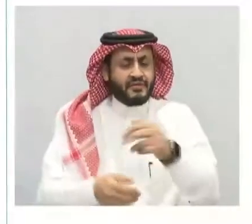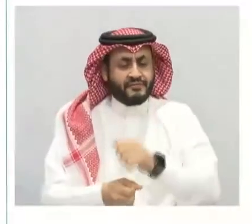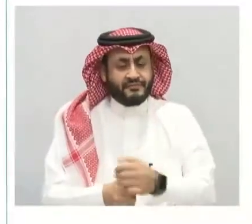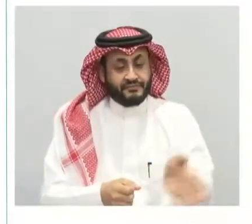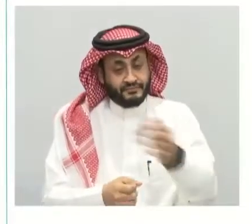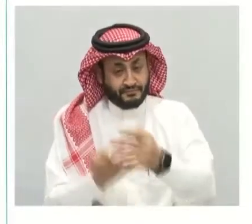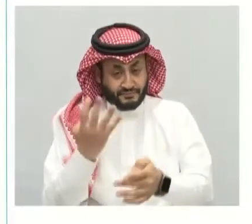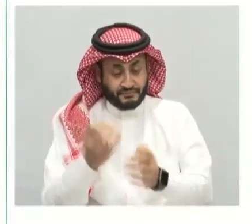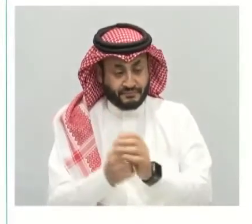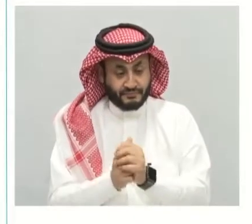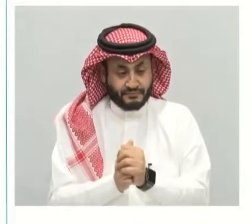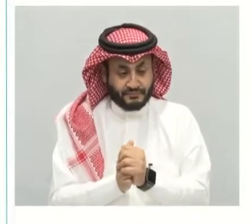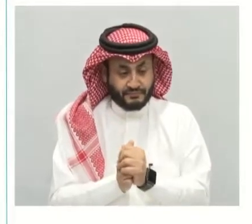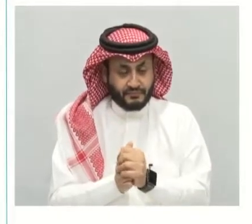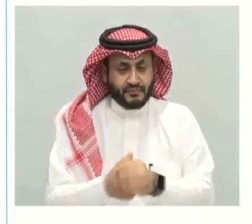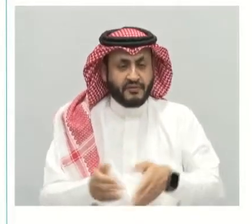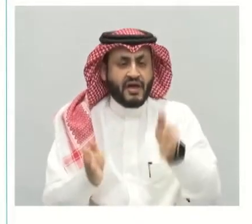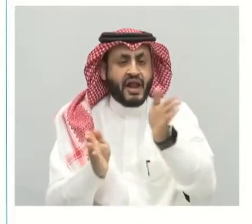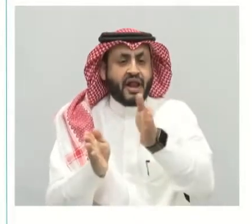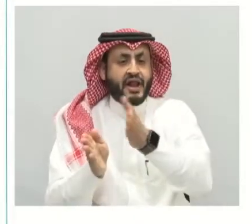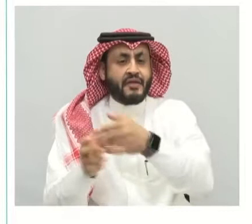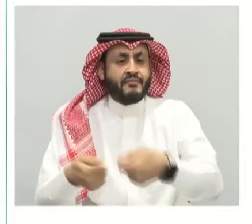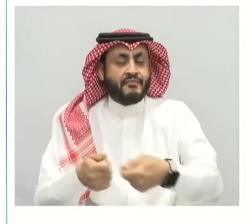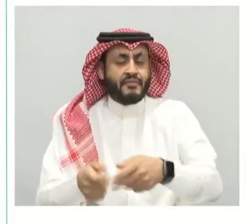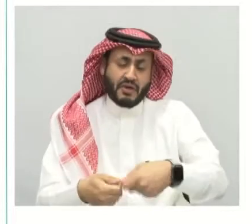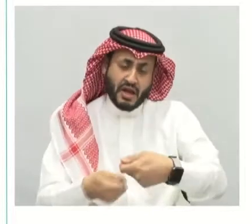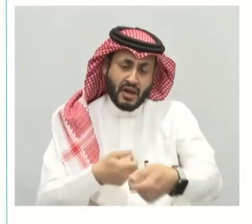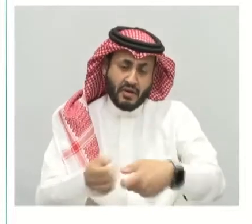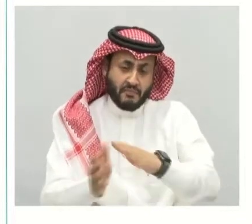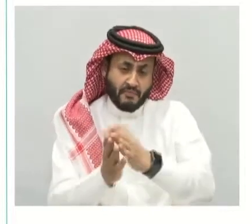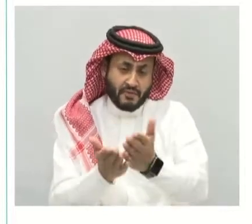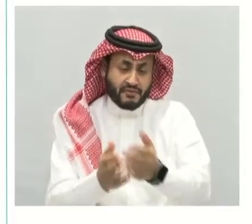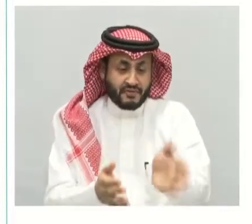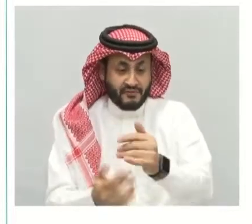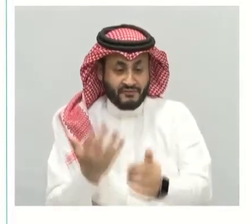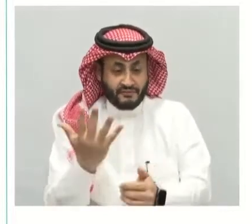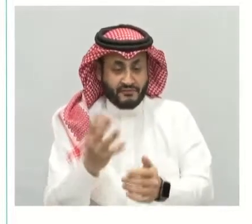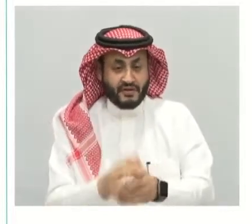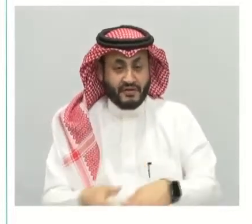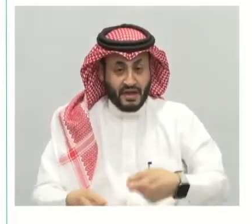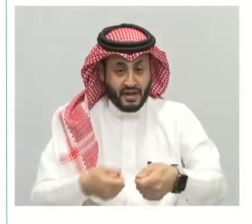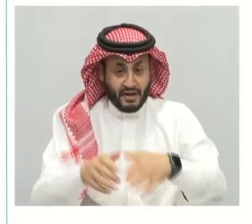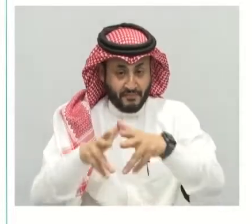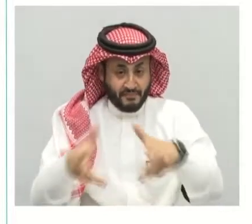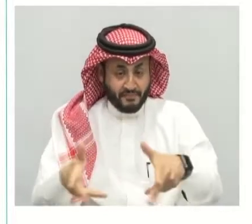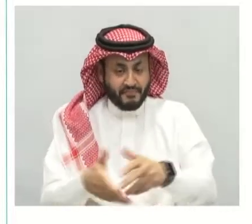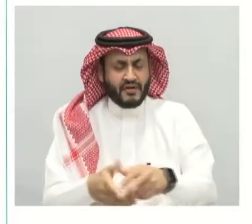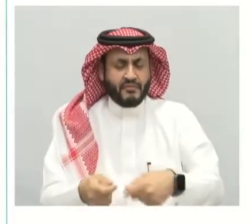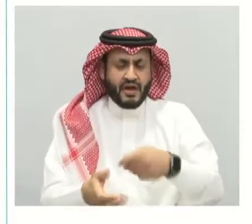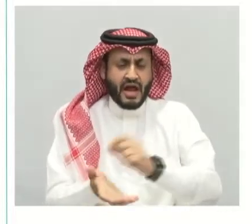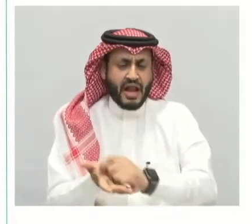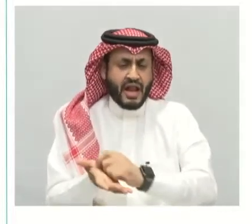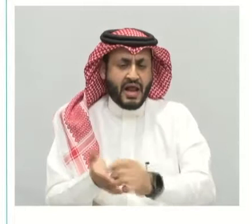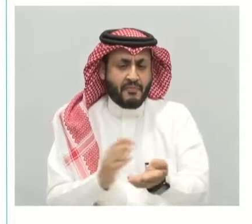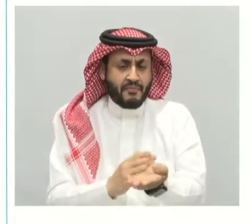one, at the bookstore, you can buy books. And number five, at the bank, you can open an account at